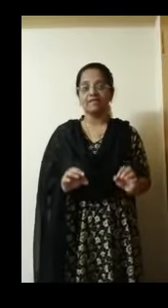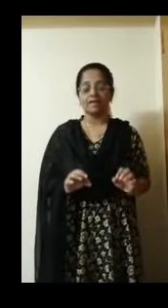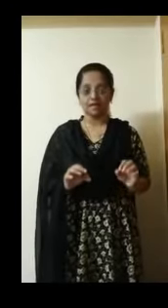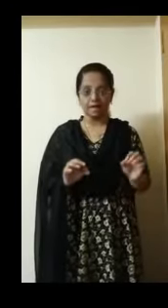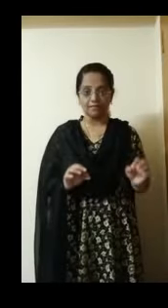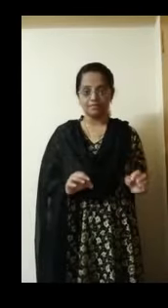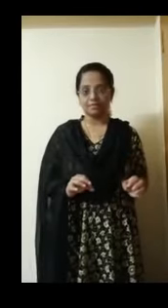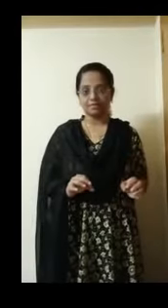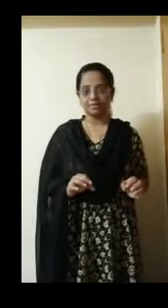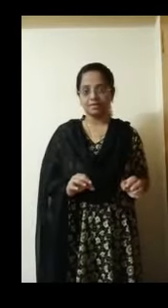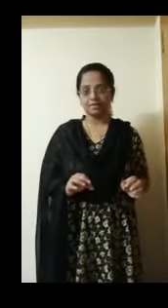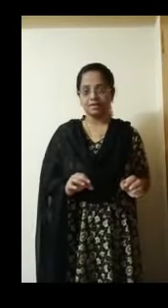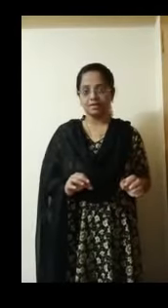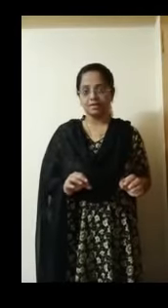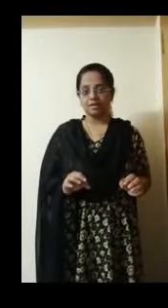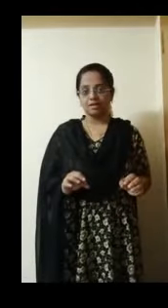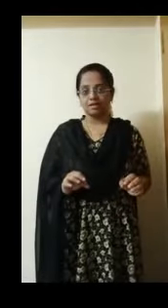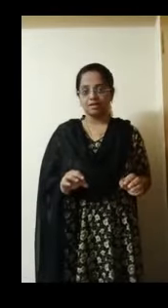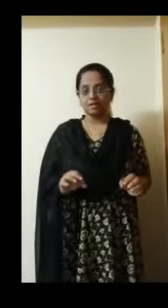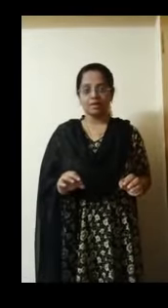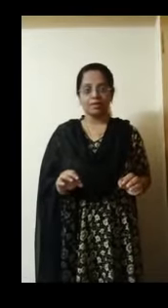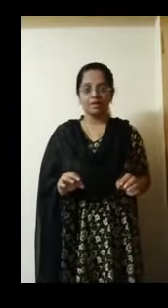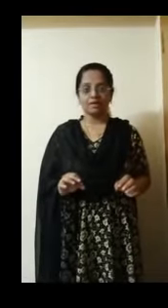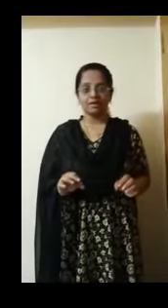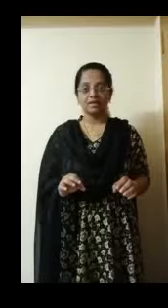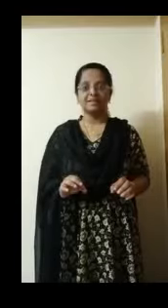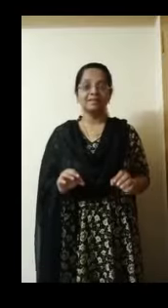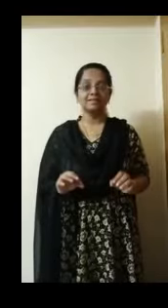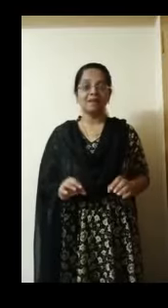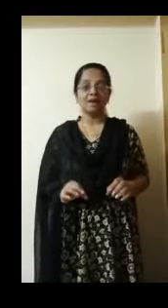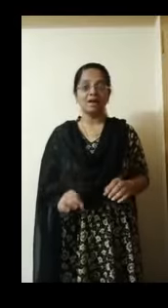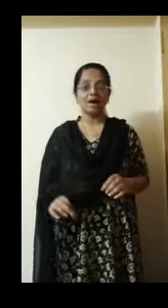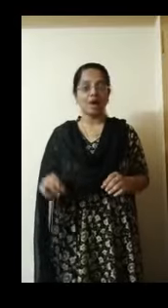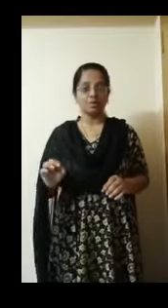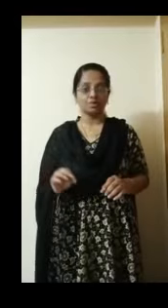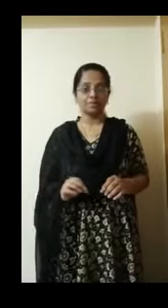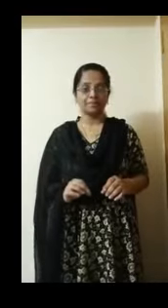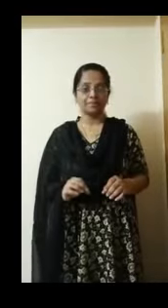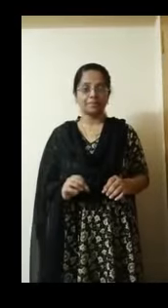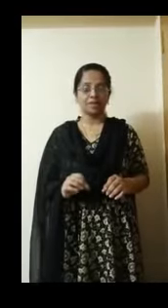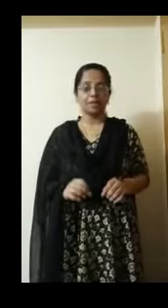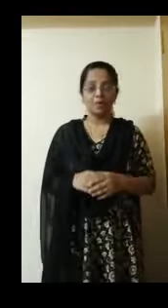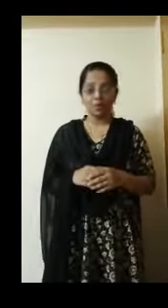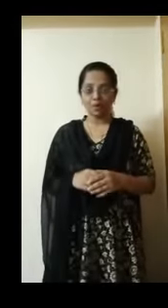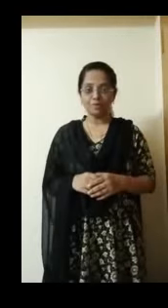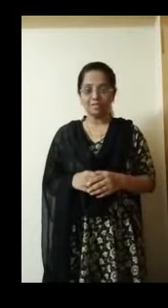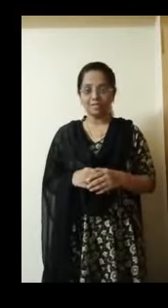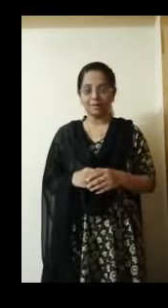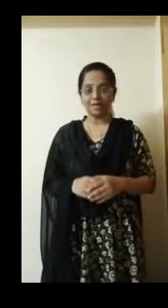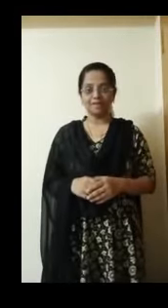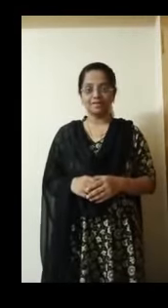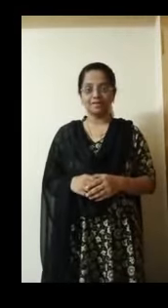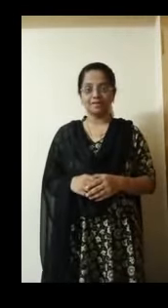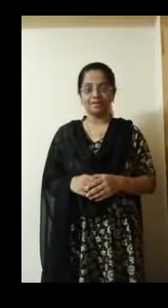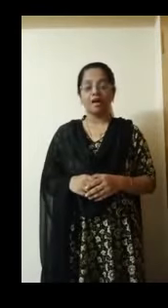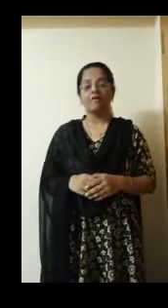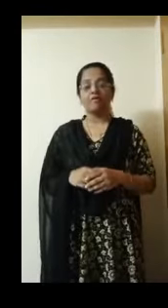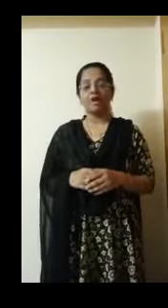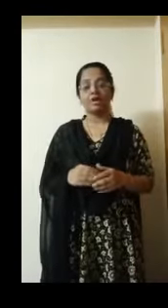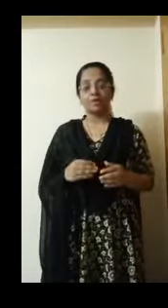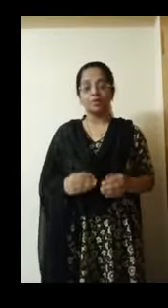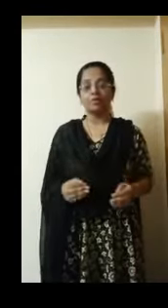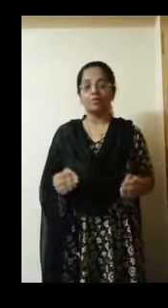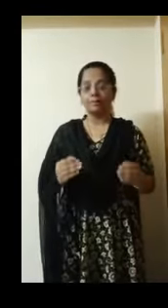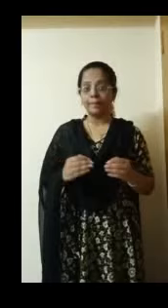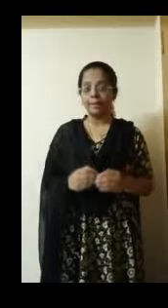doesn't have any life. Okay, it is a house. Home is a place